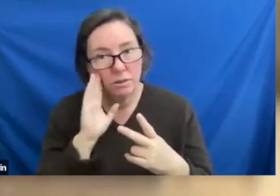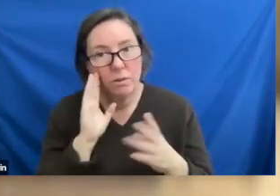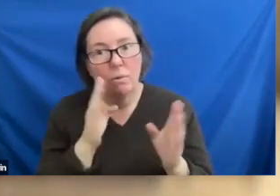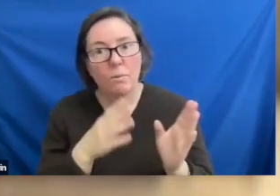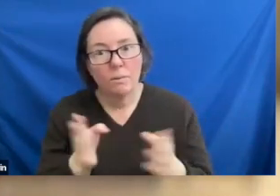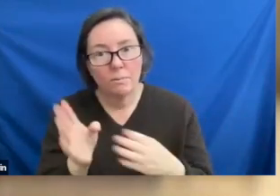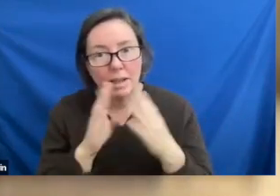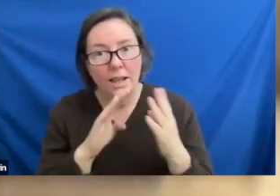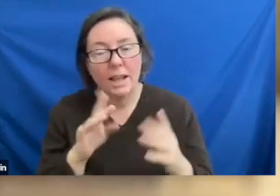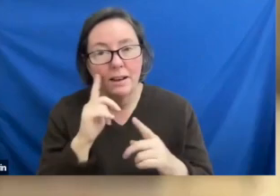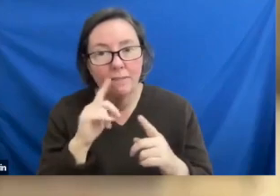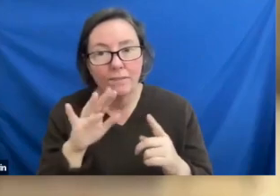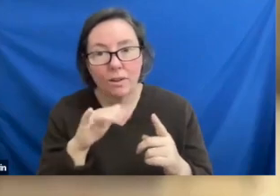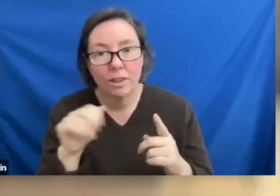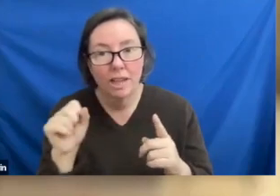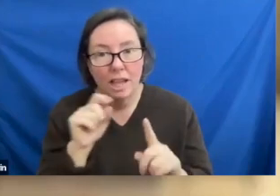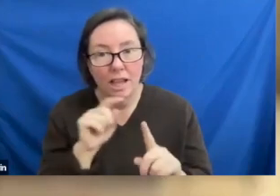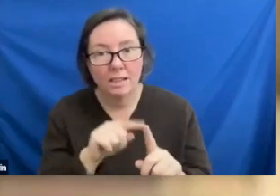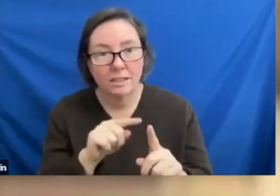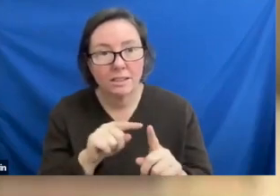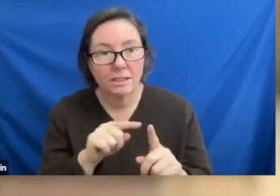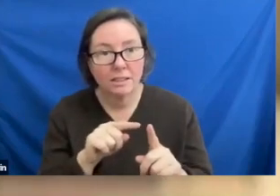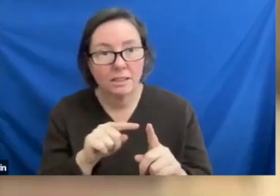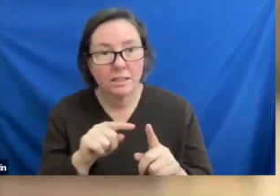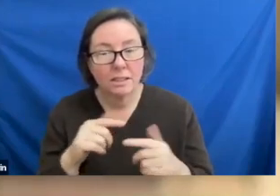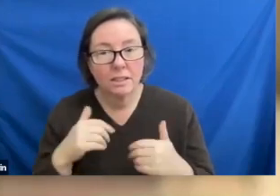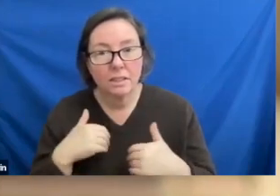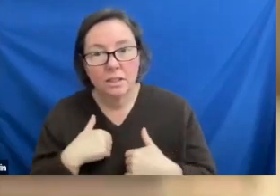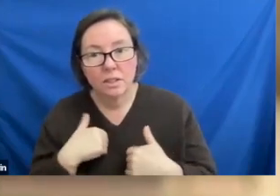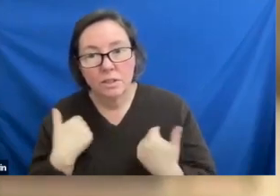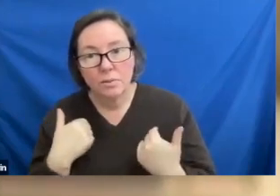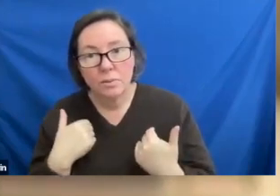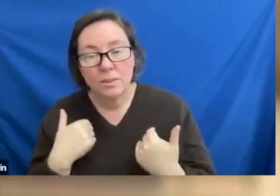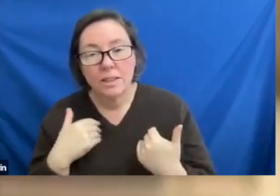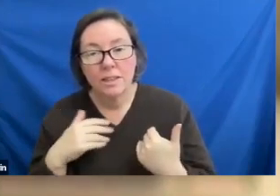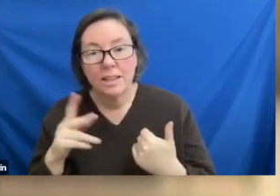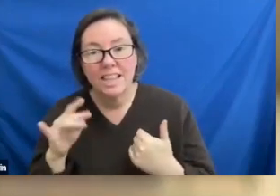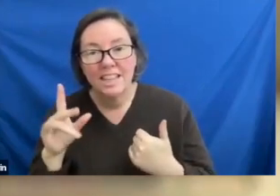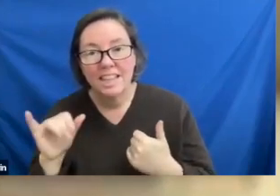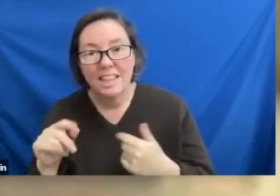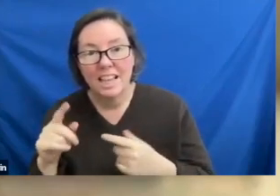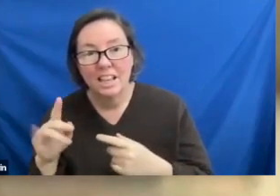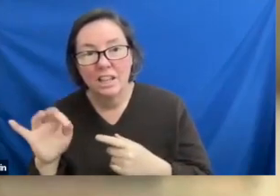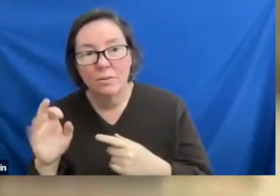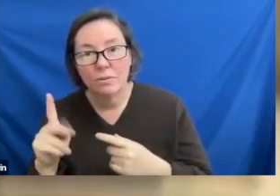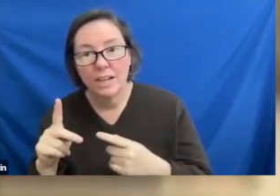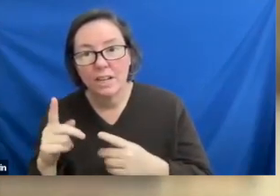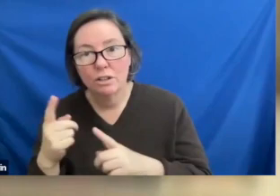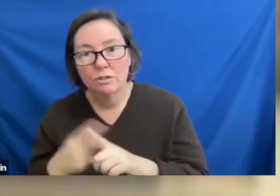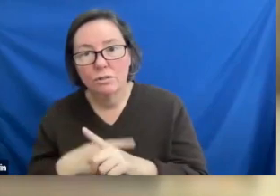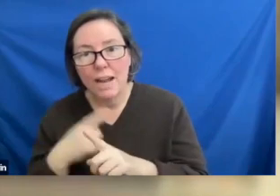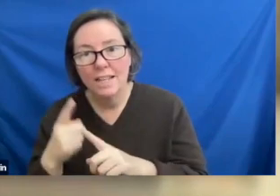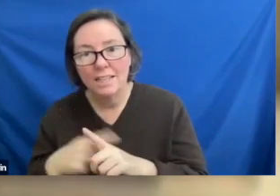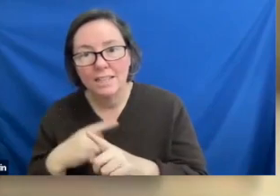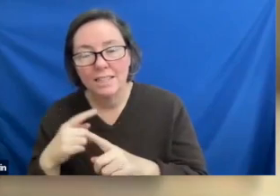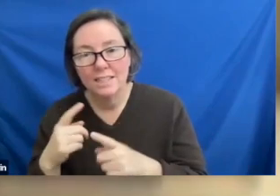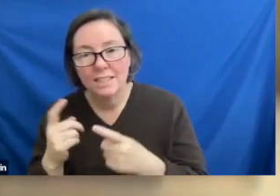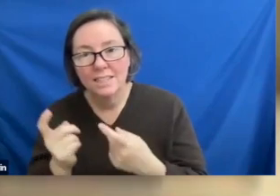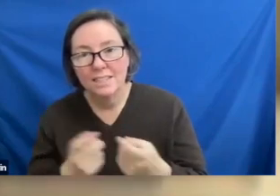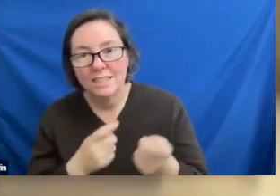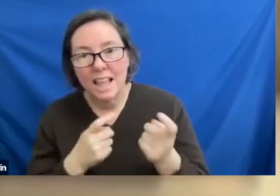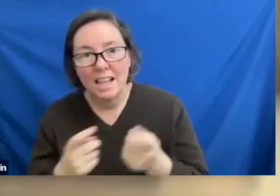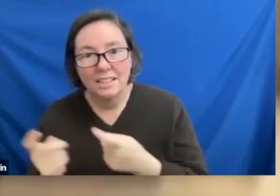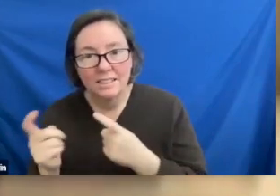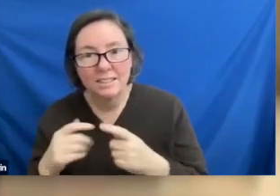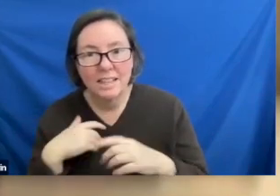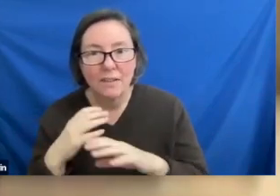the CAS was the youth in the Kelly rink rent ice skates, and they have a trailer, they rent the